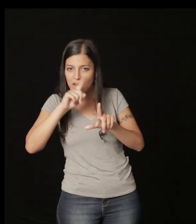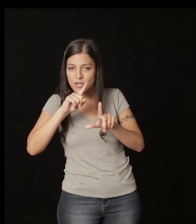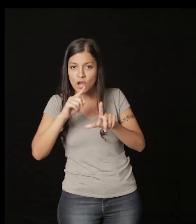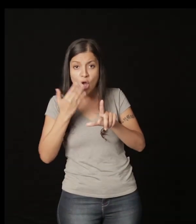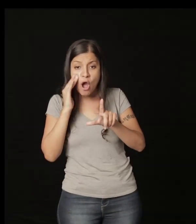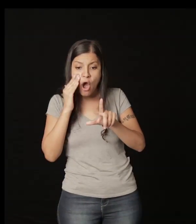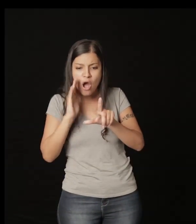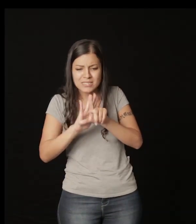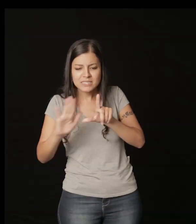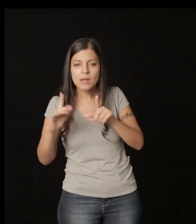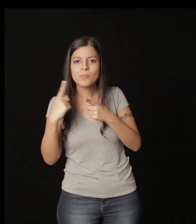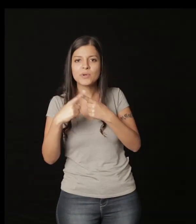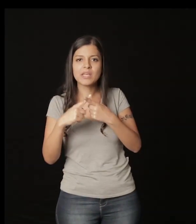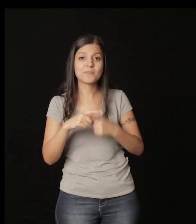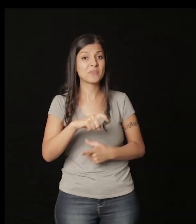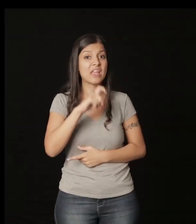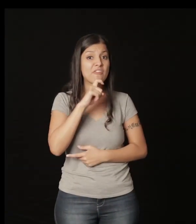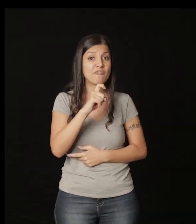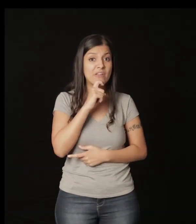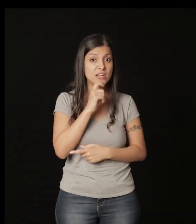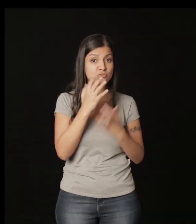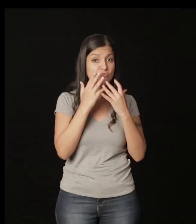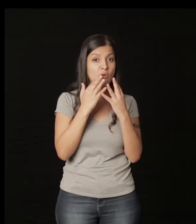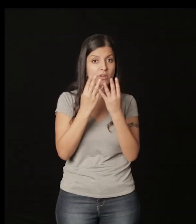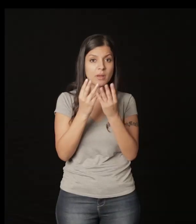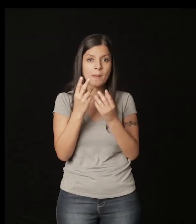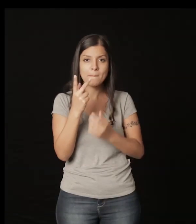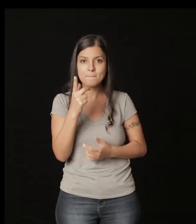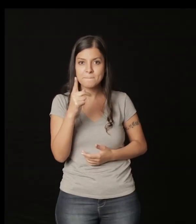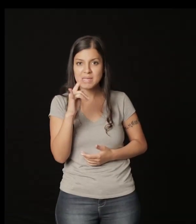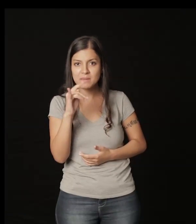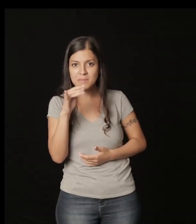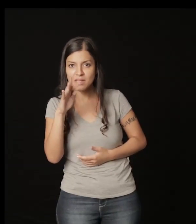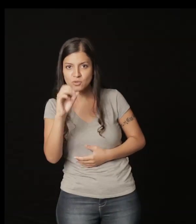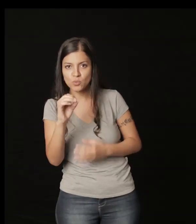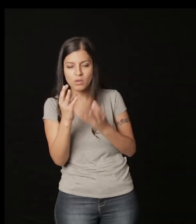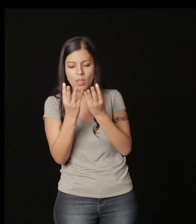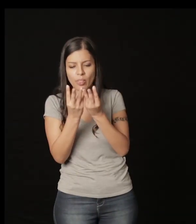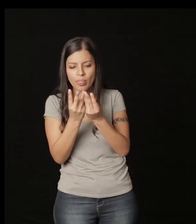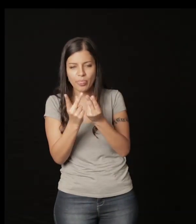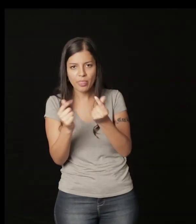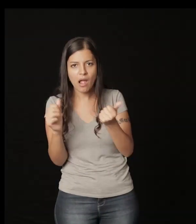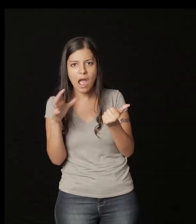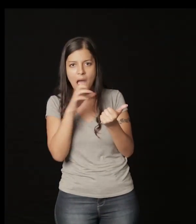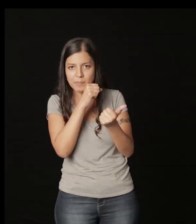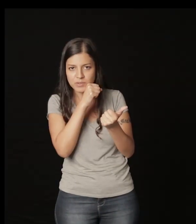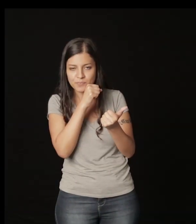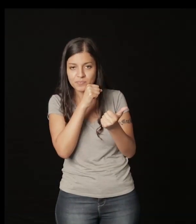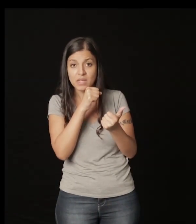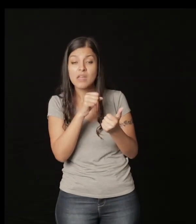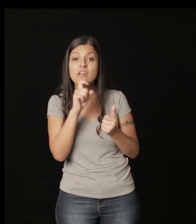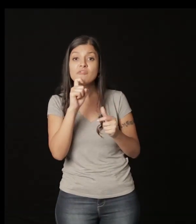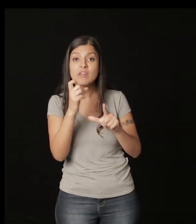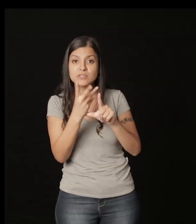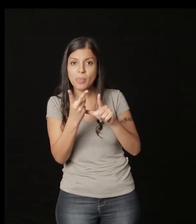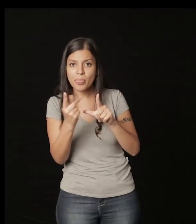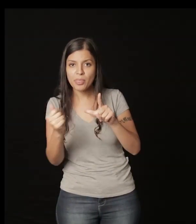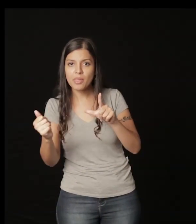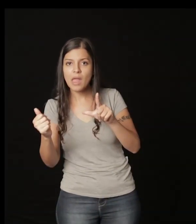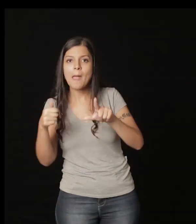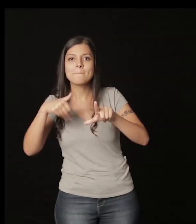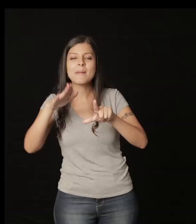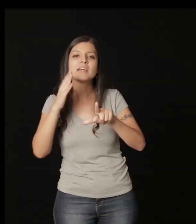the reason it's so pink is that green pigment deteriorates the quickest. So because the green